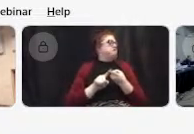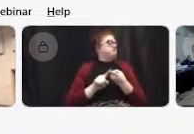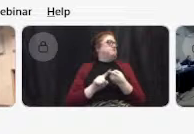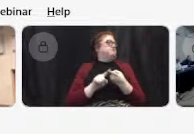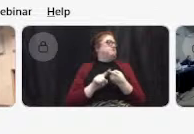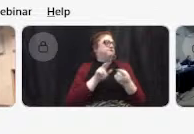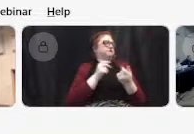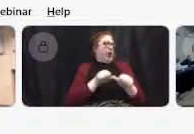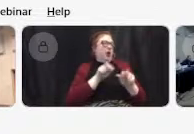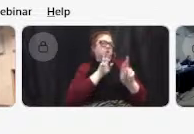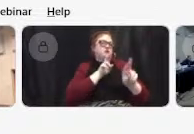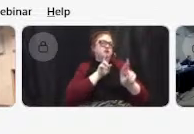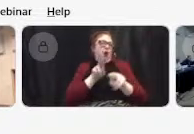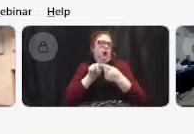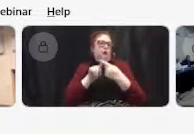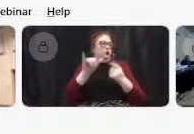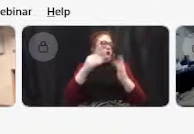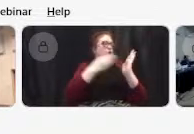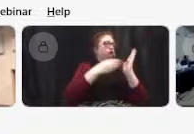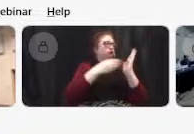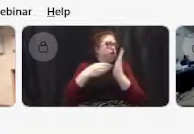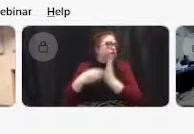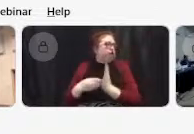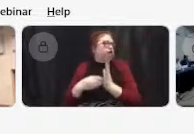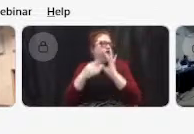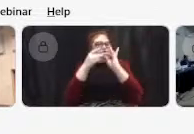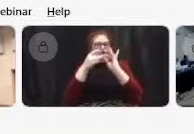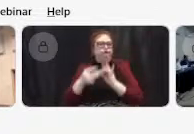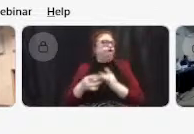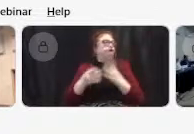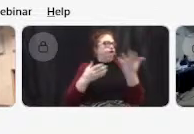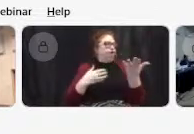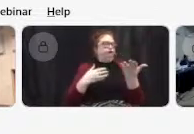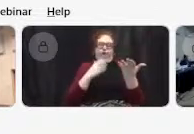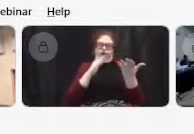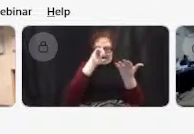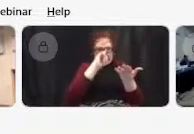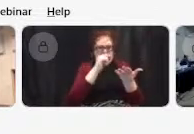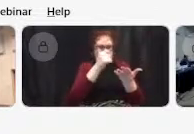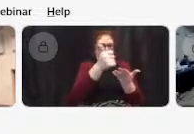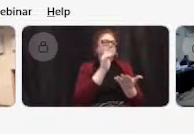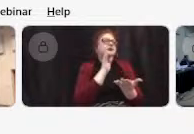the opposition put before the board. The floor is yours.